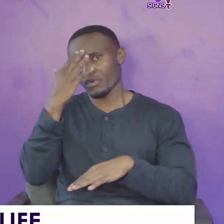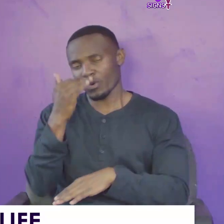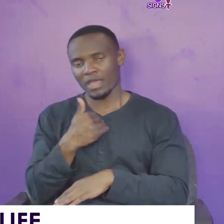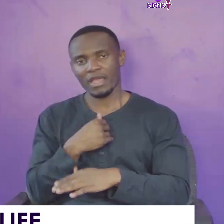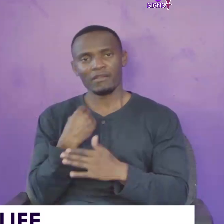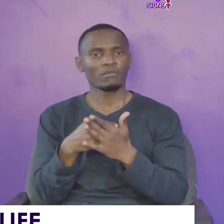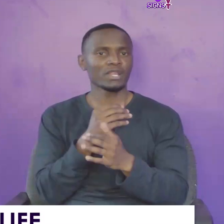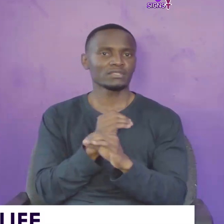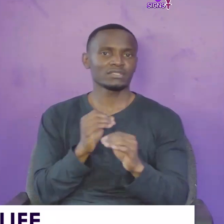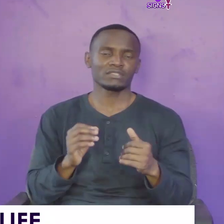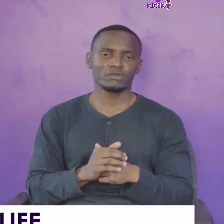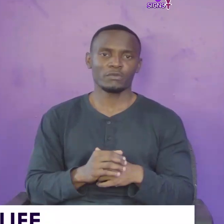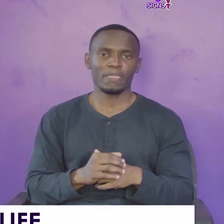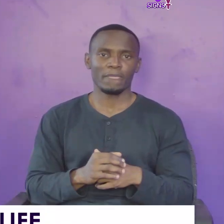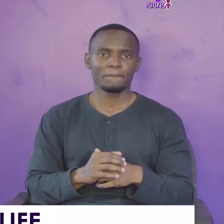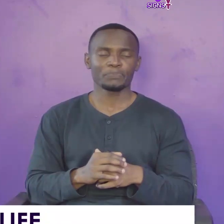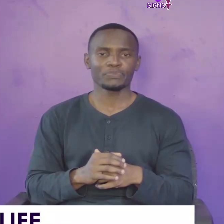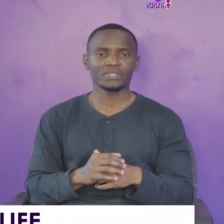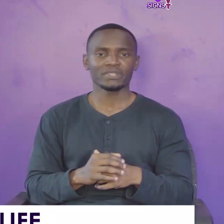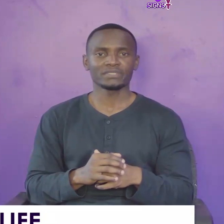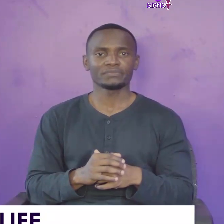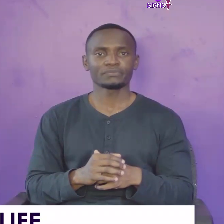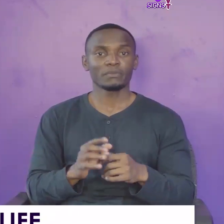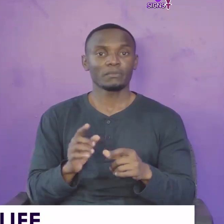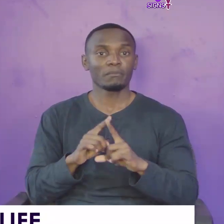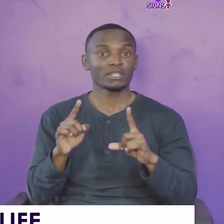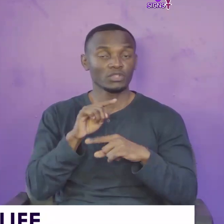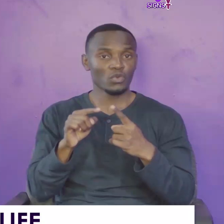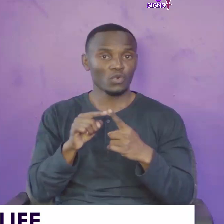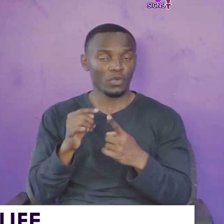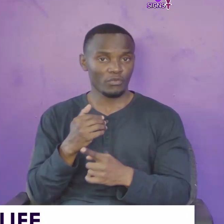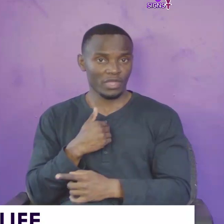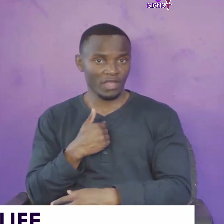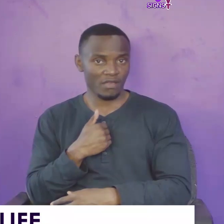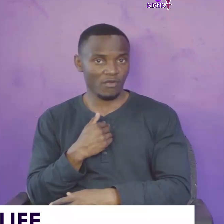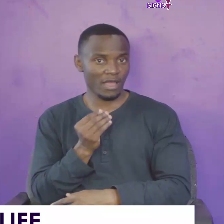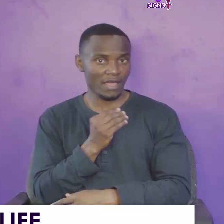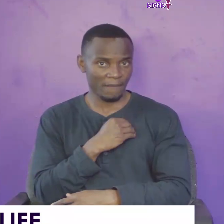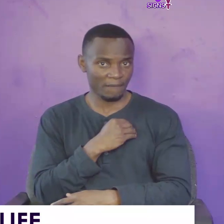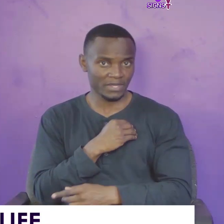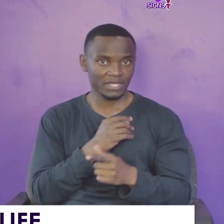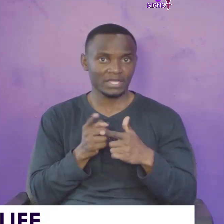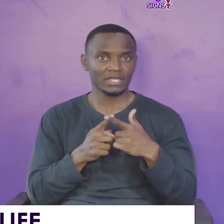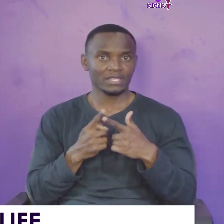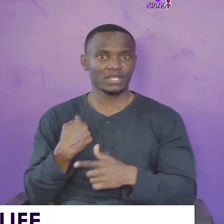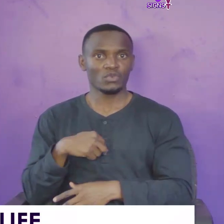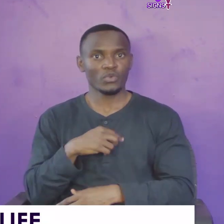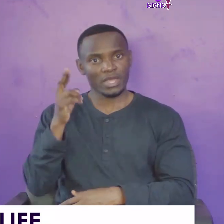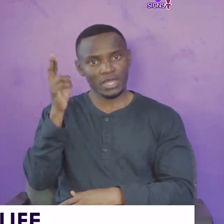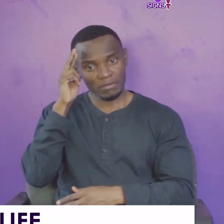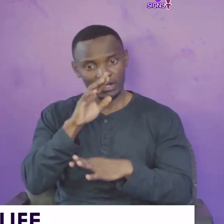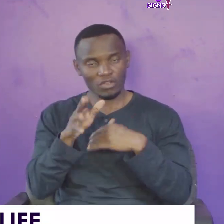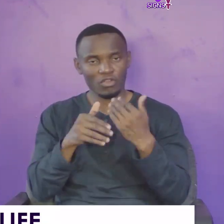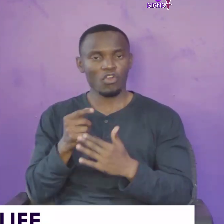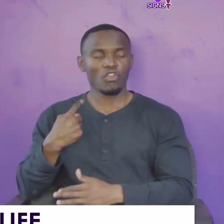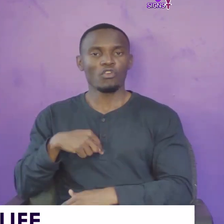social status and many other things. But when we have empathy and we are reminded that we are all human beings